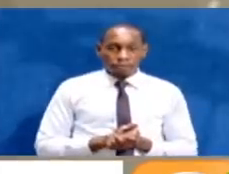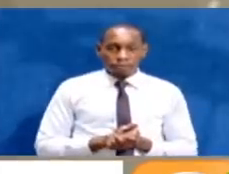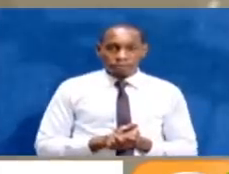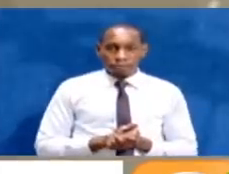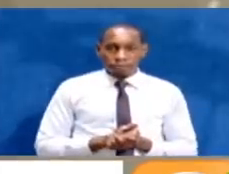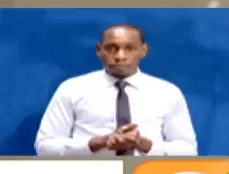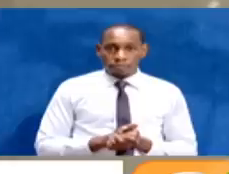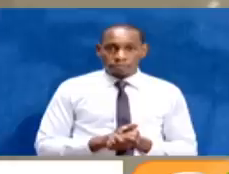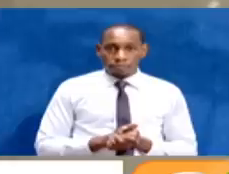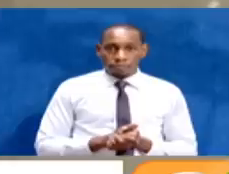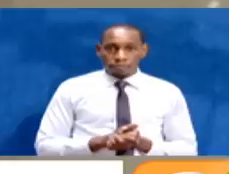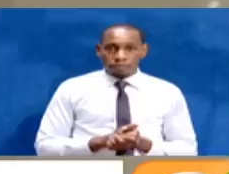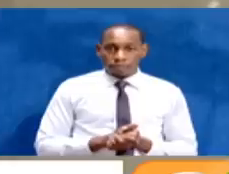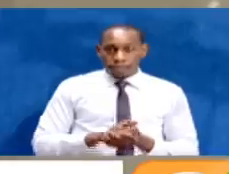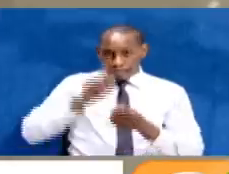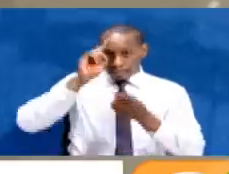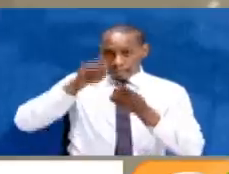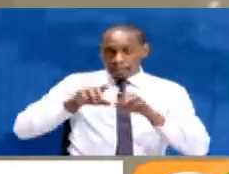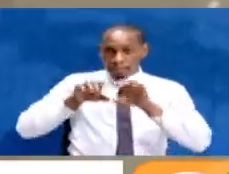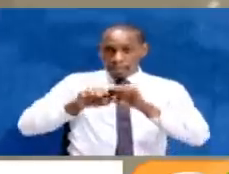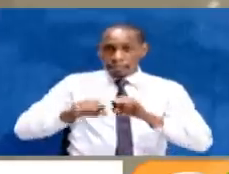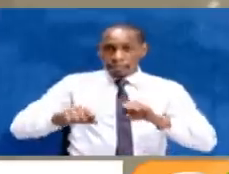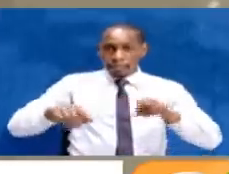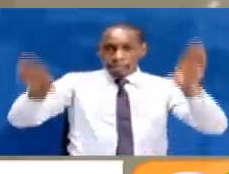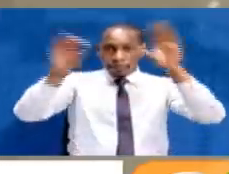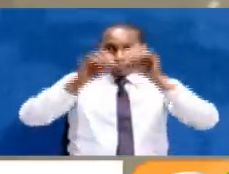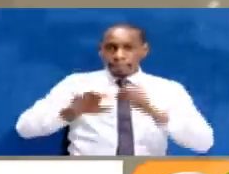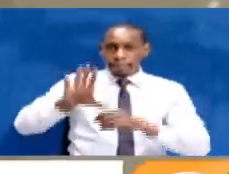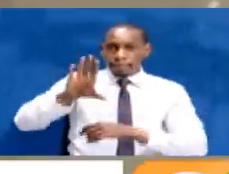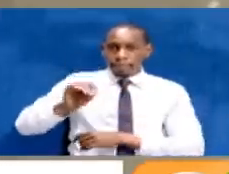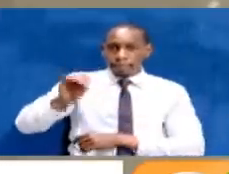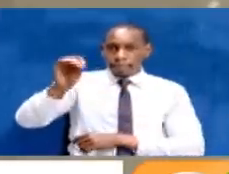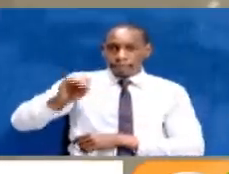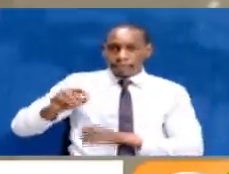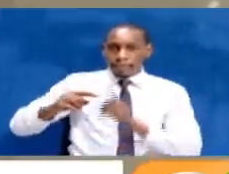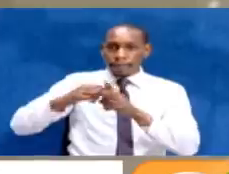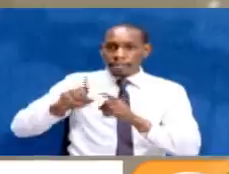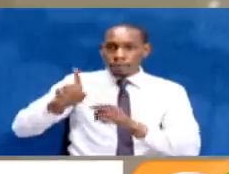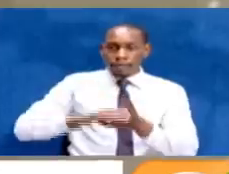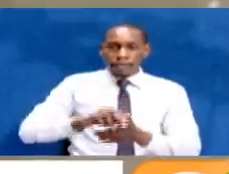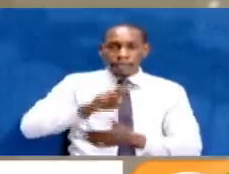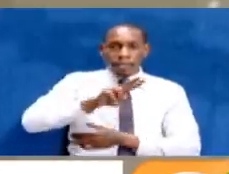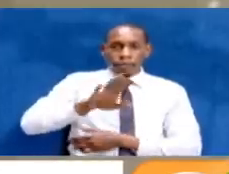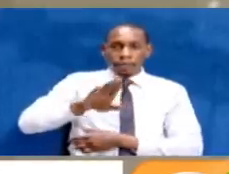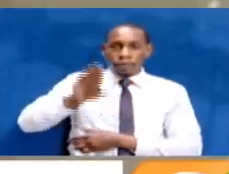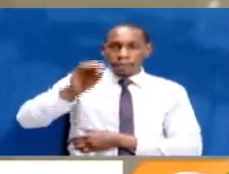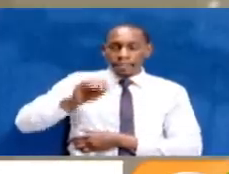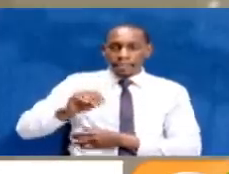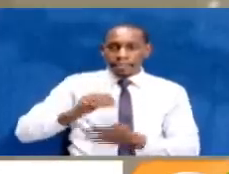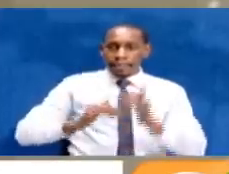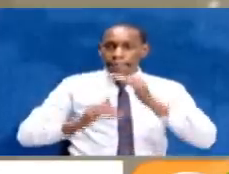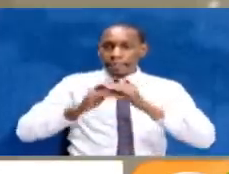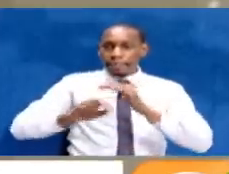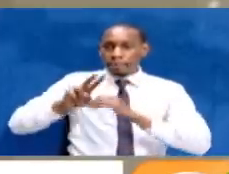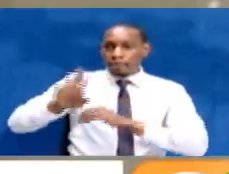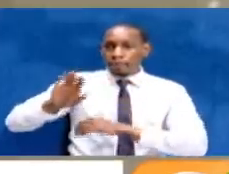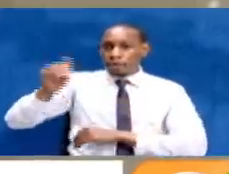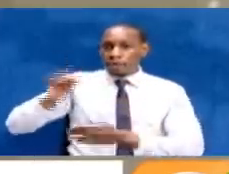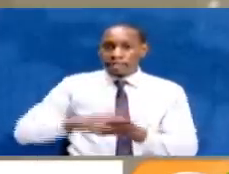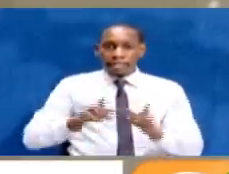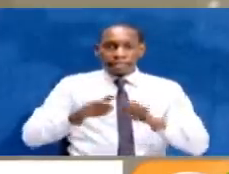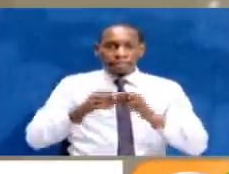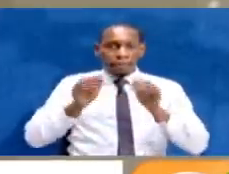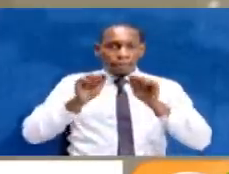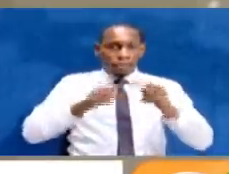provisions on how to get to State House. 50% plus one, 25% in at least 24 counties. By so doing, do